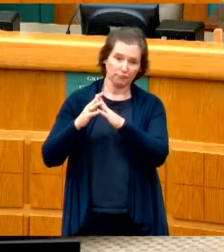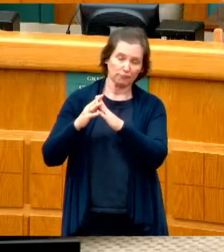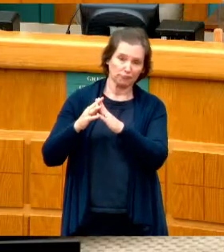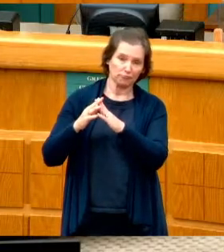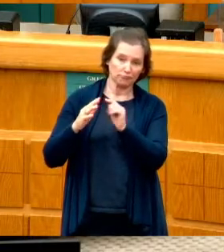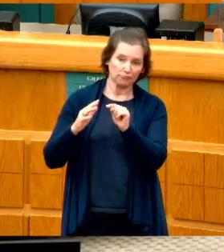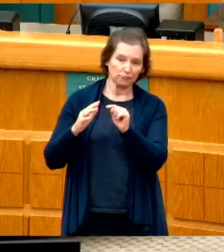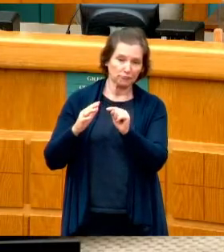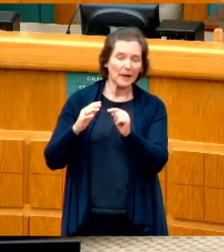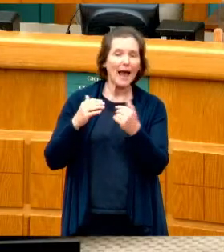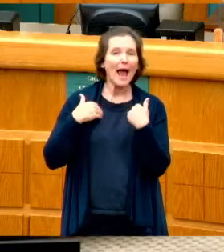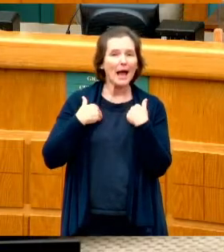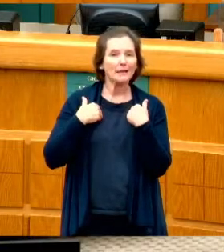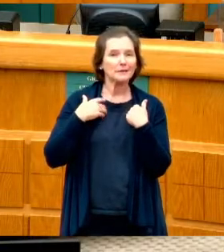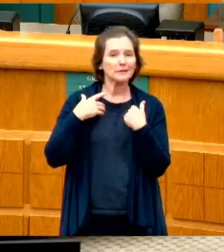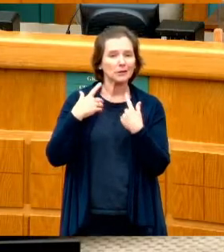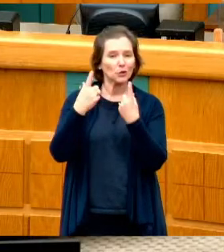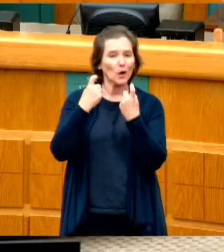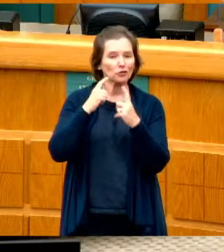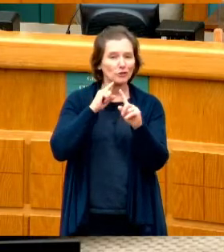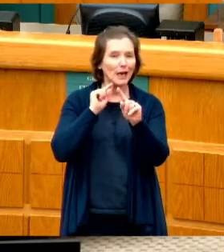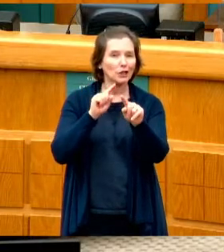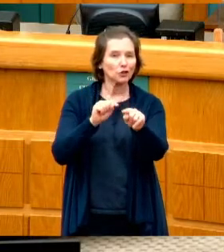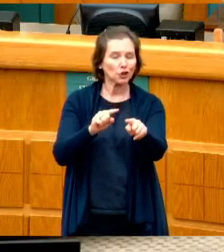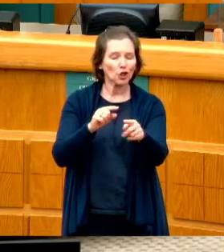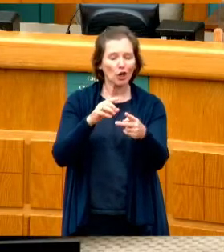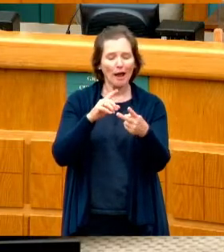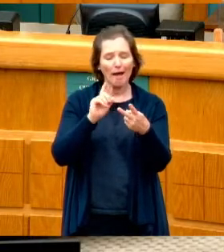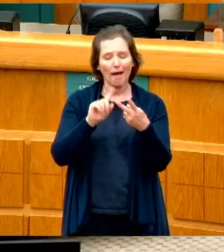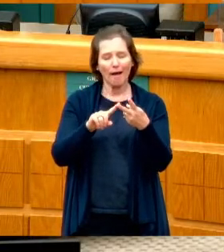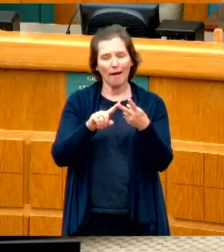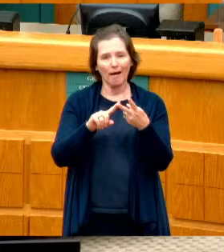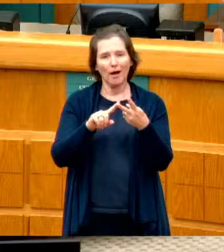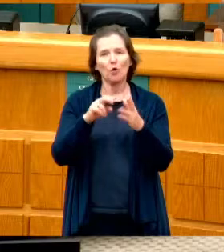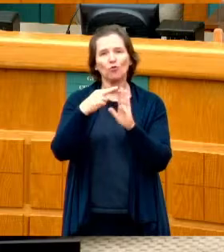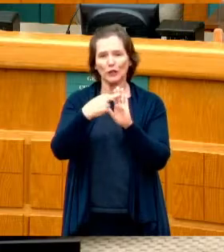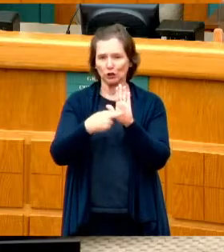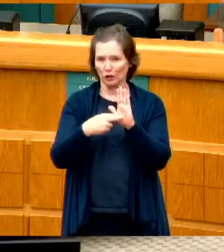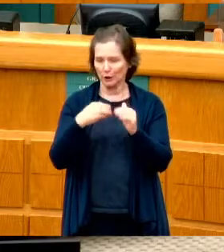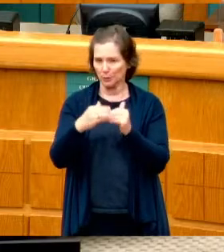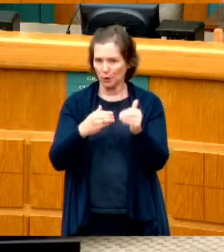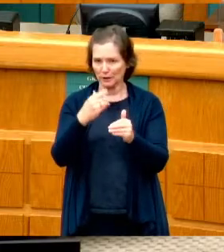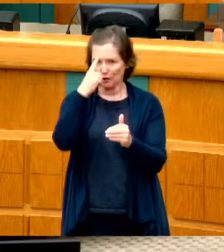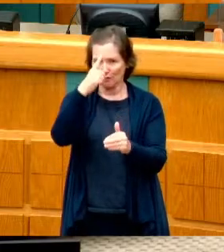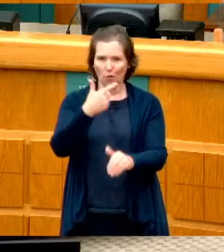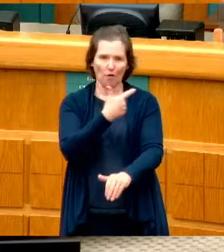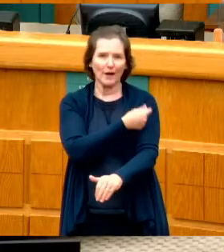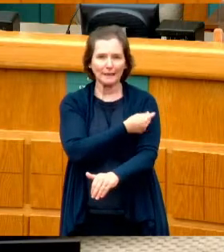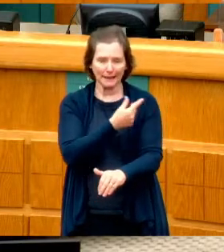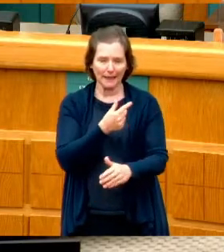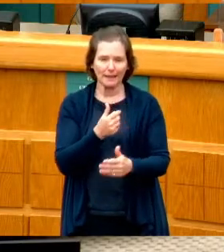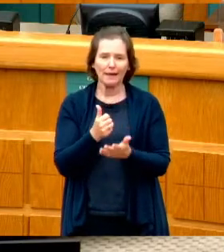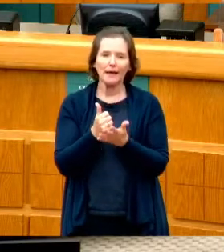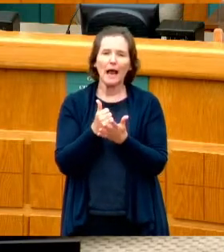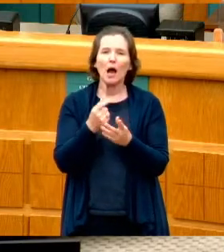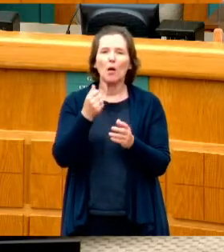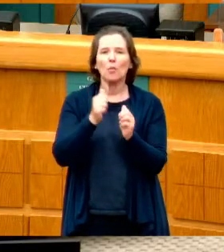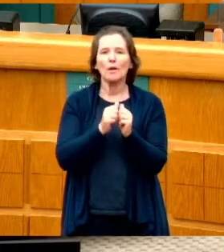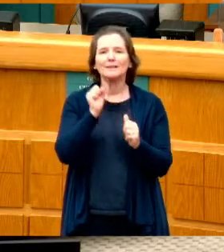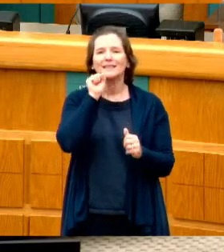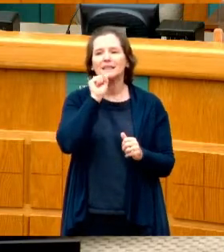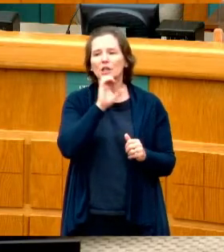frequently asked questions to help you guide our seniors and homebound through the process of registering for the SOS